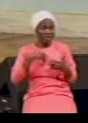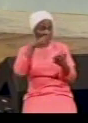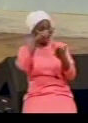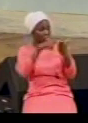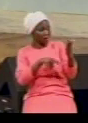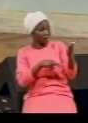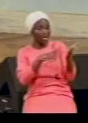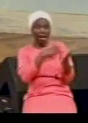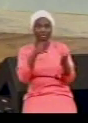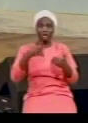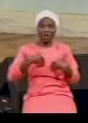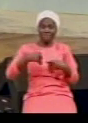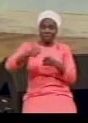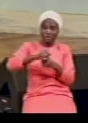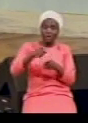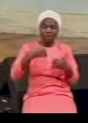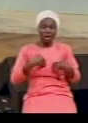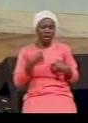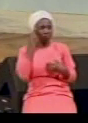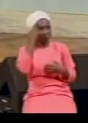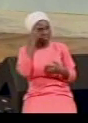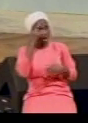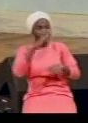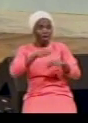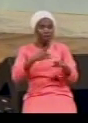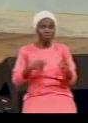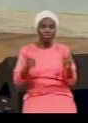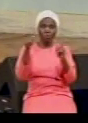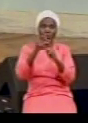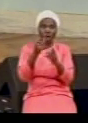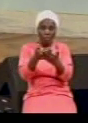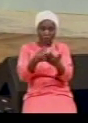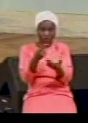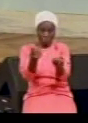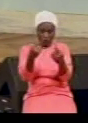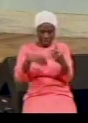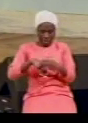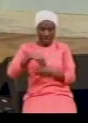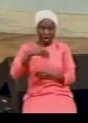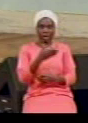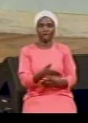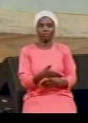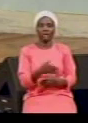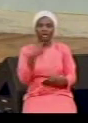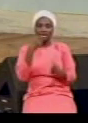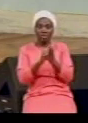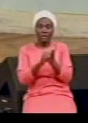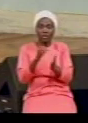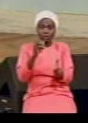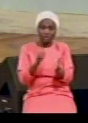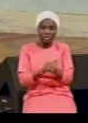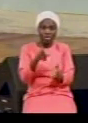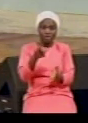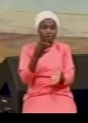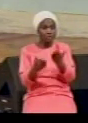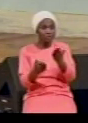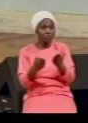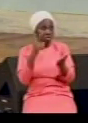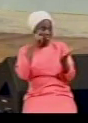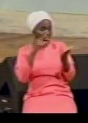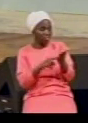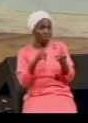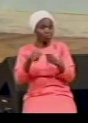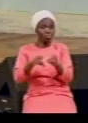have applied, you have meditated on the word before coming out. It says that thou mayest observe to do according